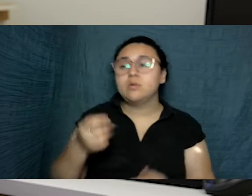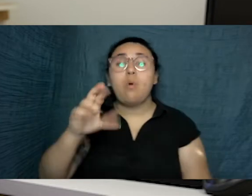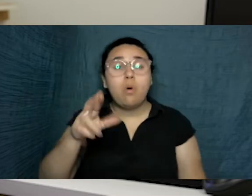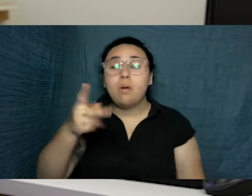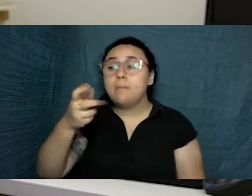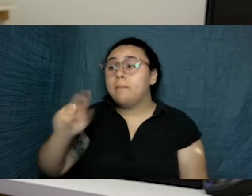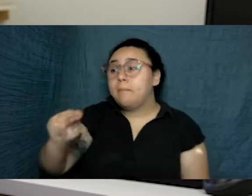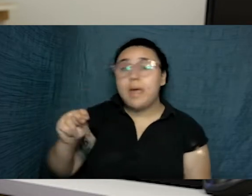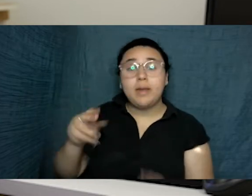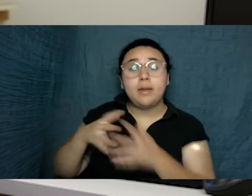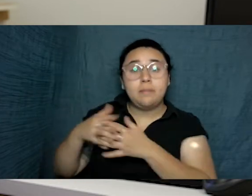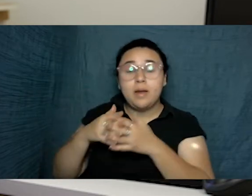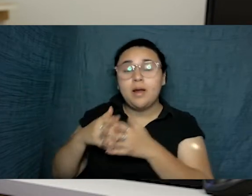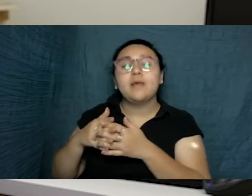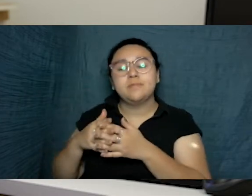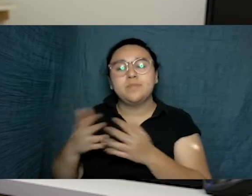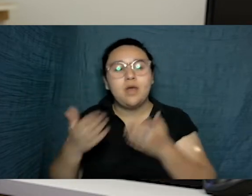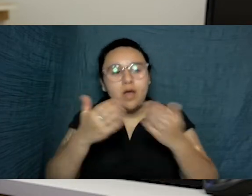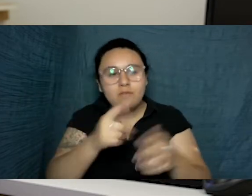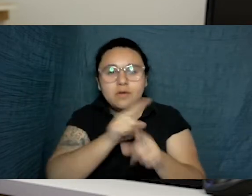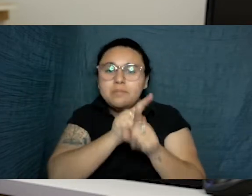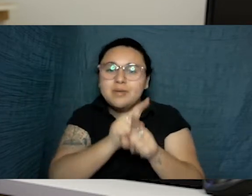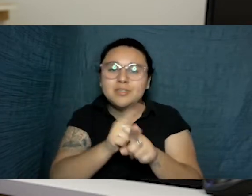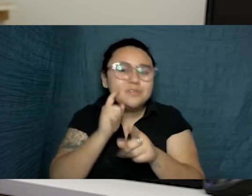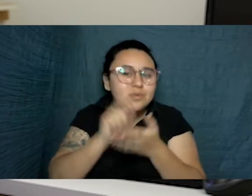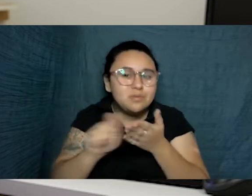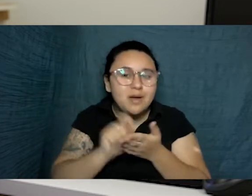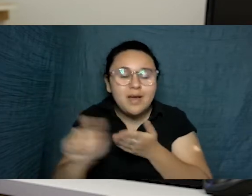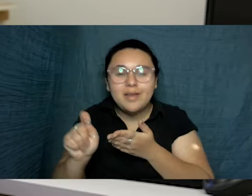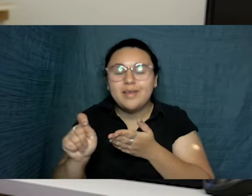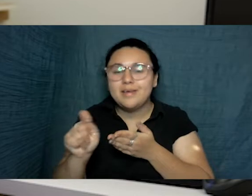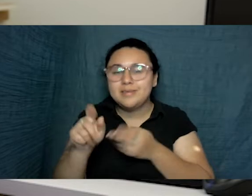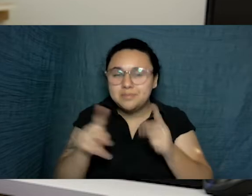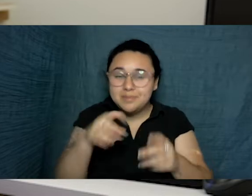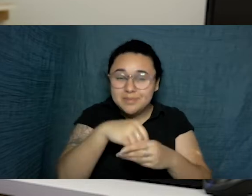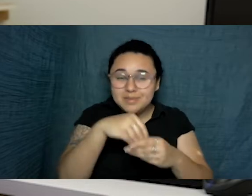writing mentorship to people inside. So always